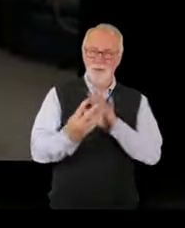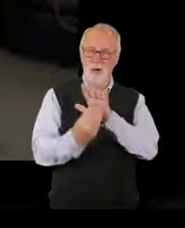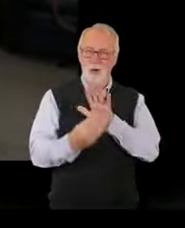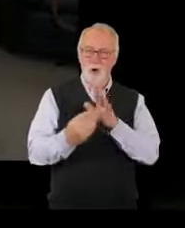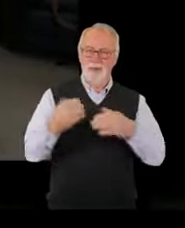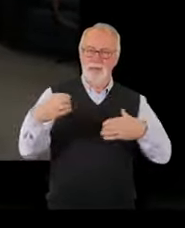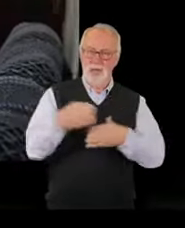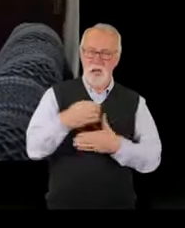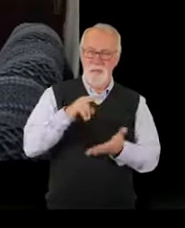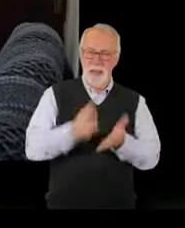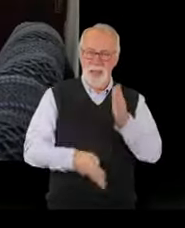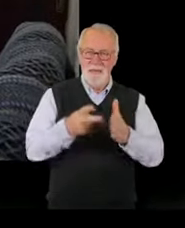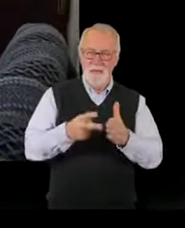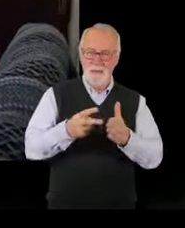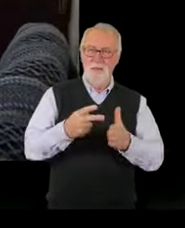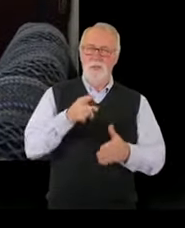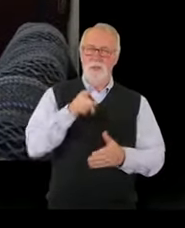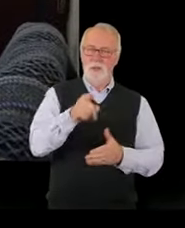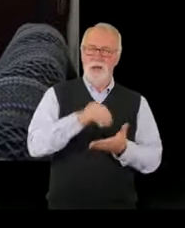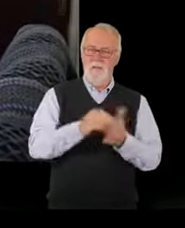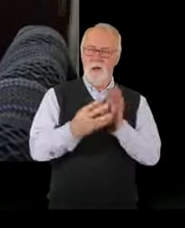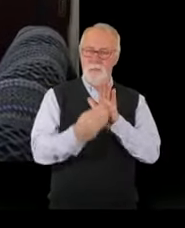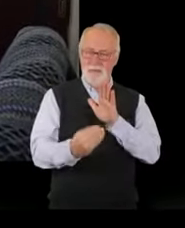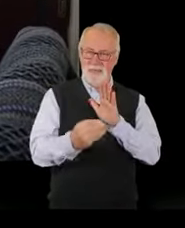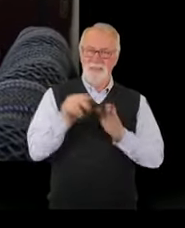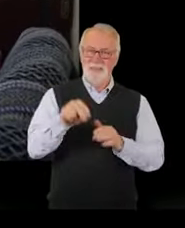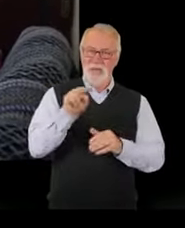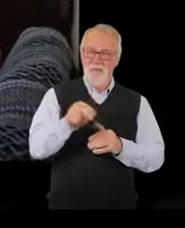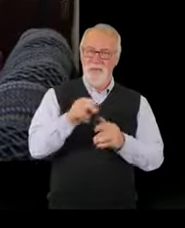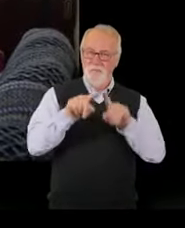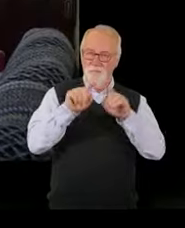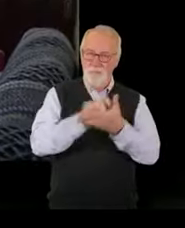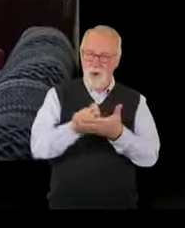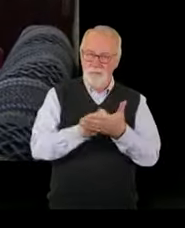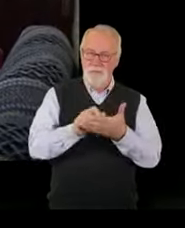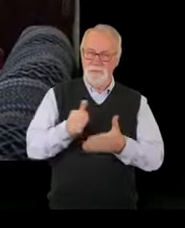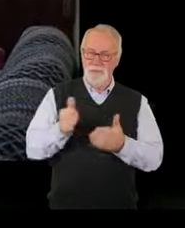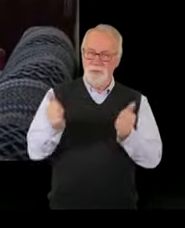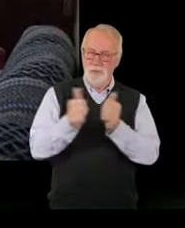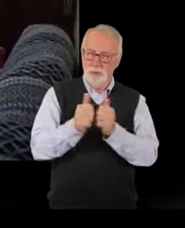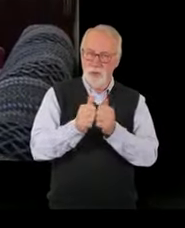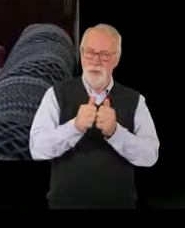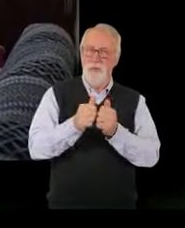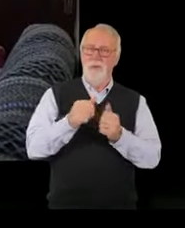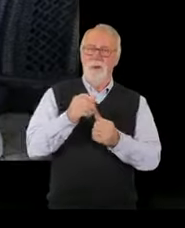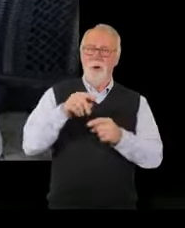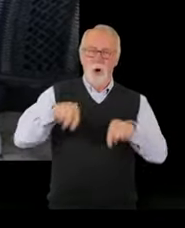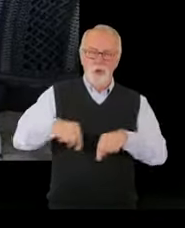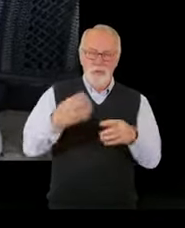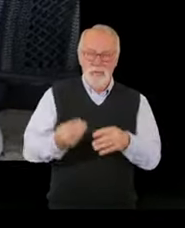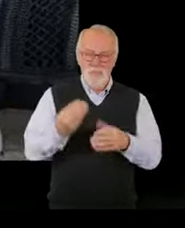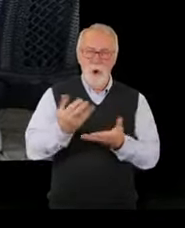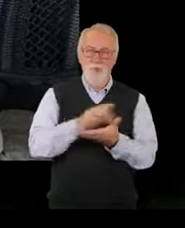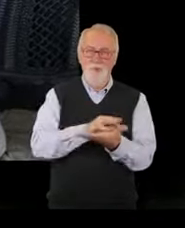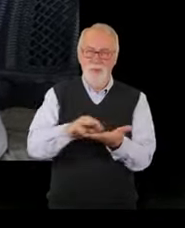to your needs, such as audio description or braille. Some actions may take longer to achieve than others, but your named worker